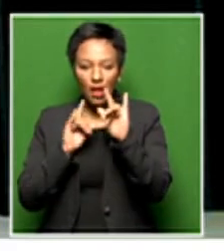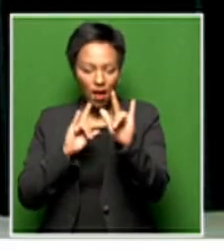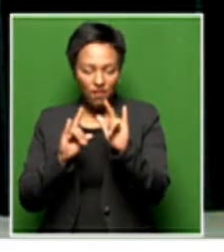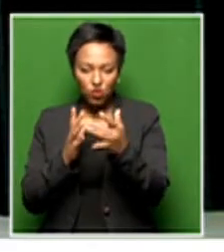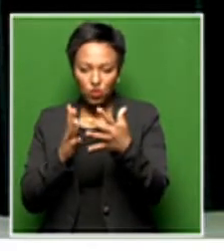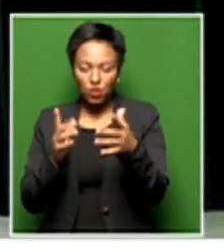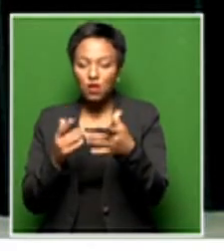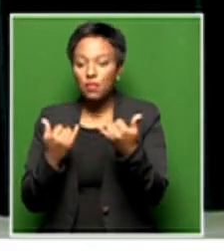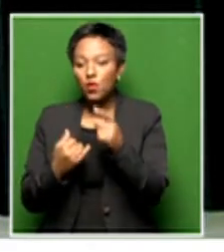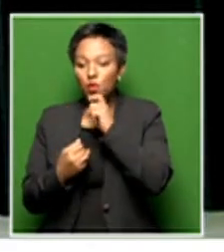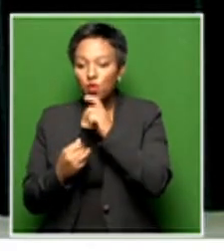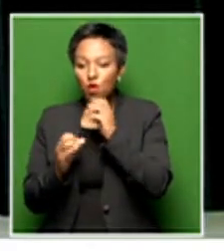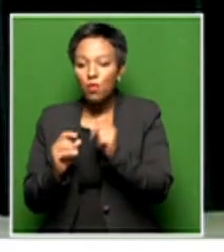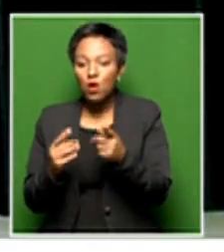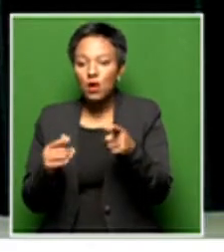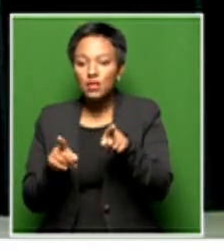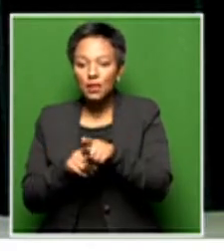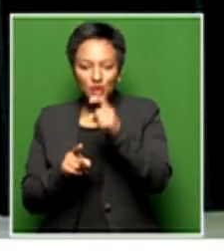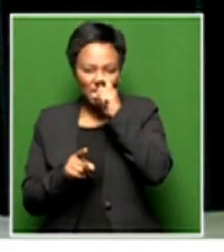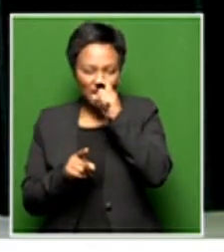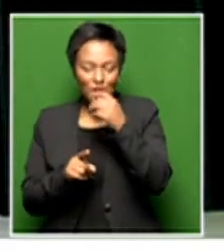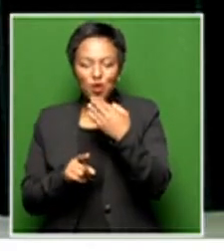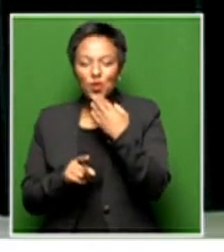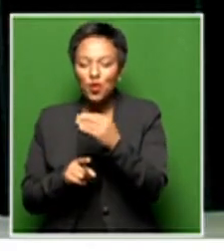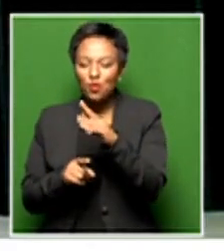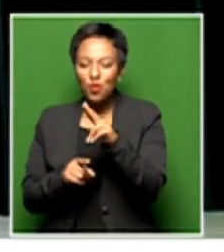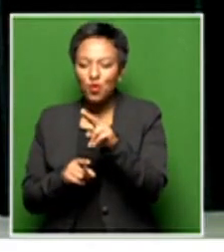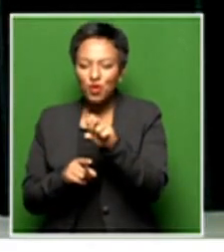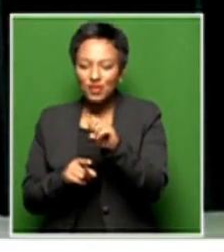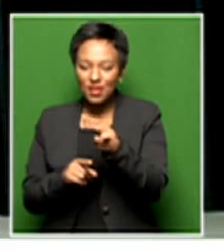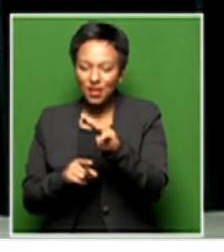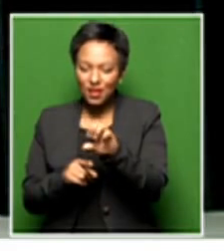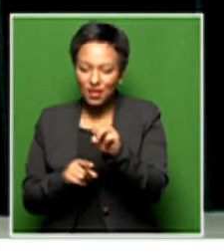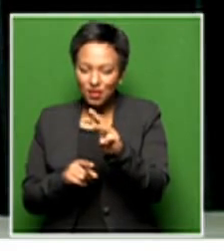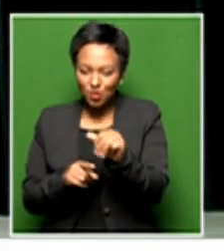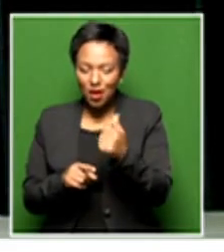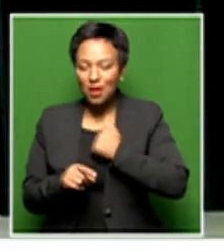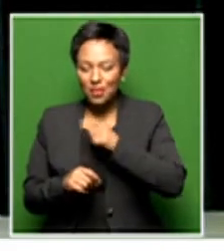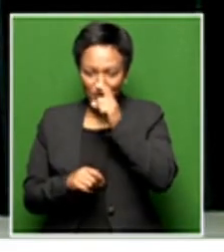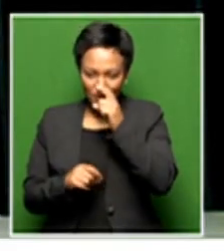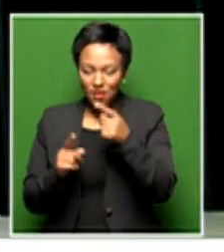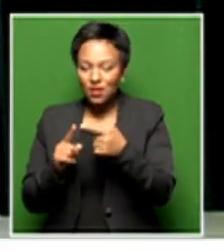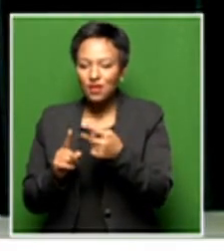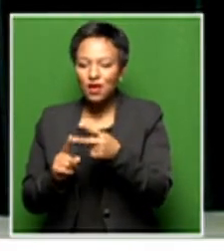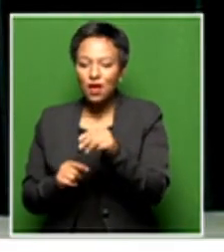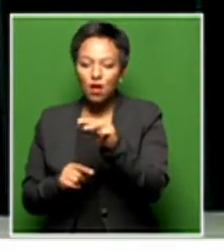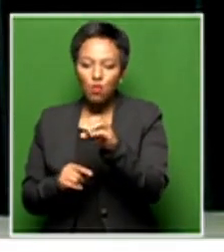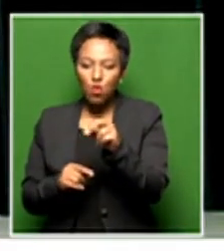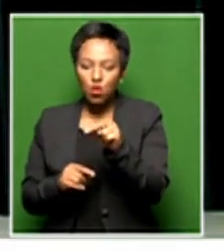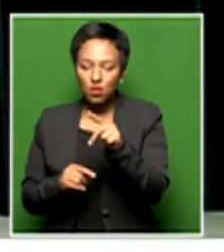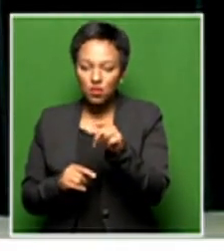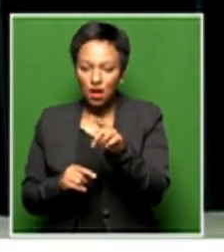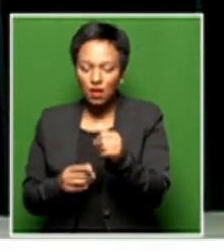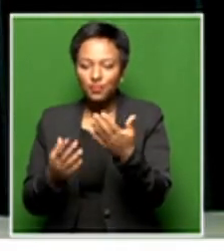also, I use this opportunity to give a shout out to my sister, Bustiswa, you know, and Montile. And